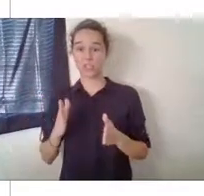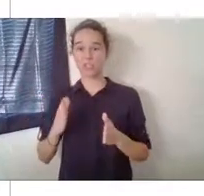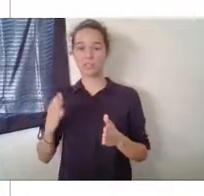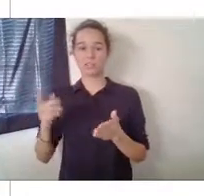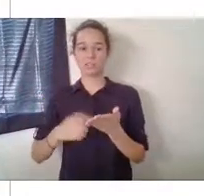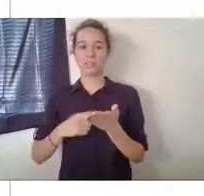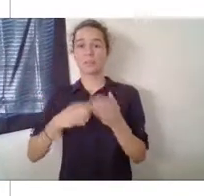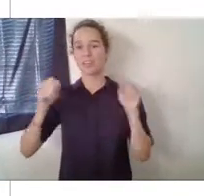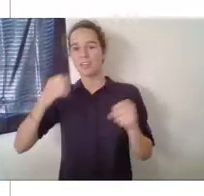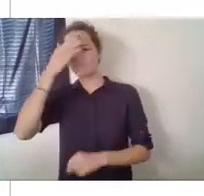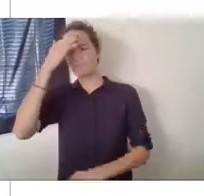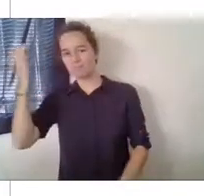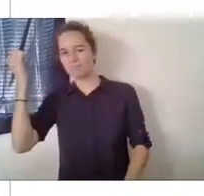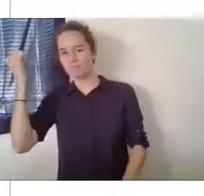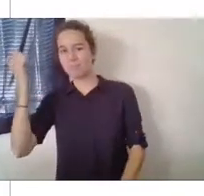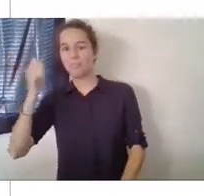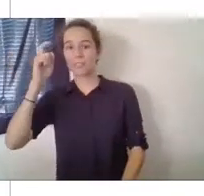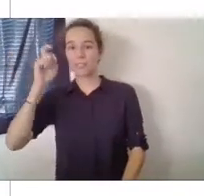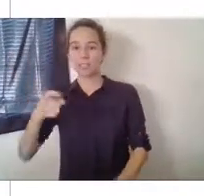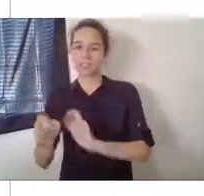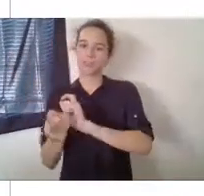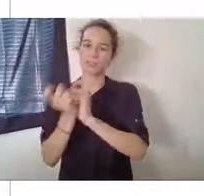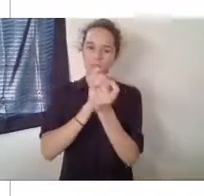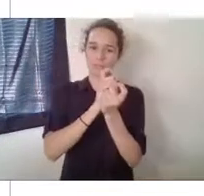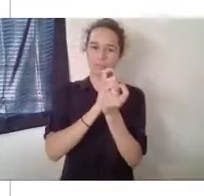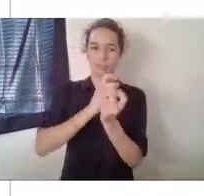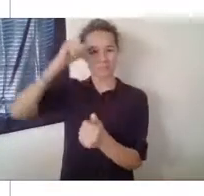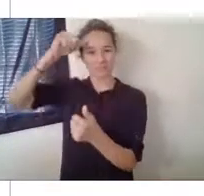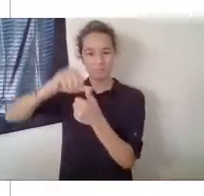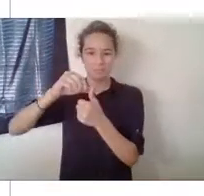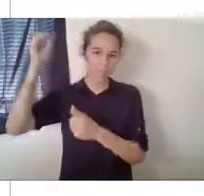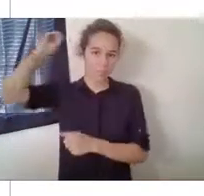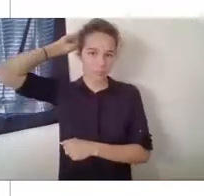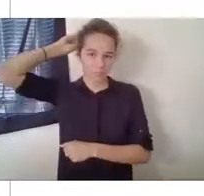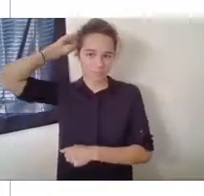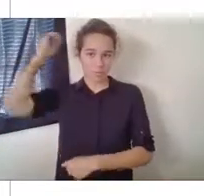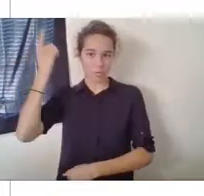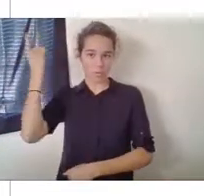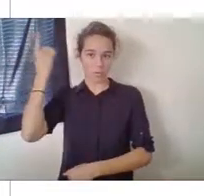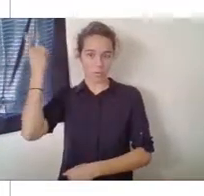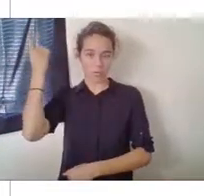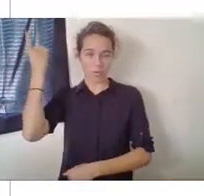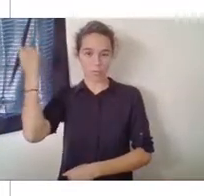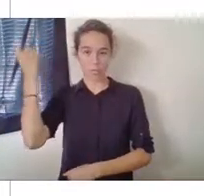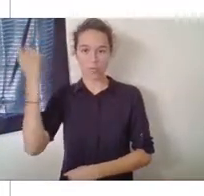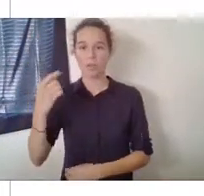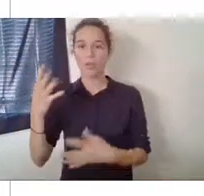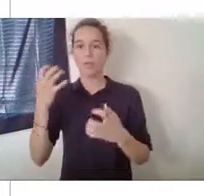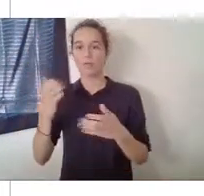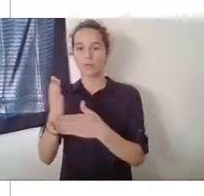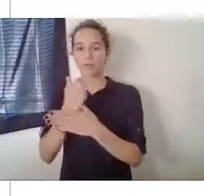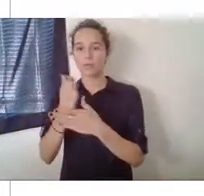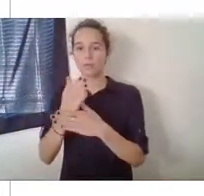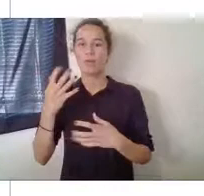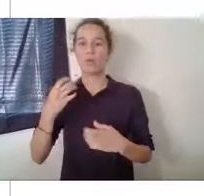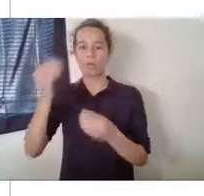it's important to change that. So I want to share 3 strategies for how you can engage with your audience better by